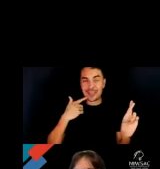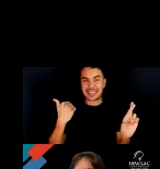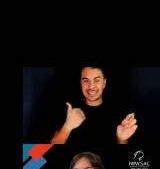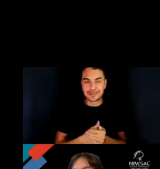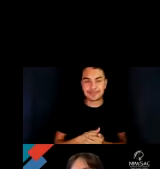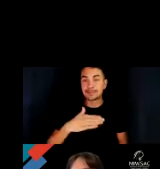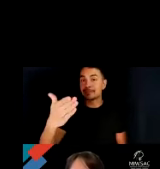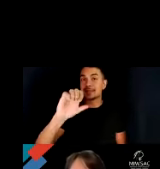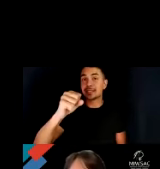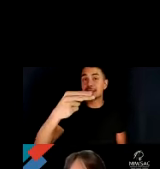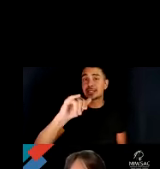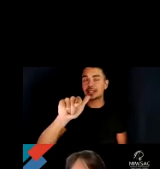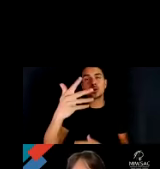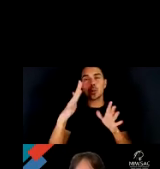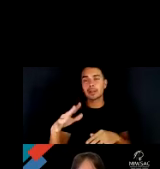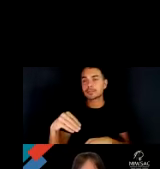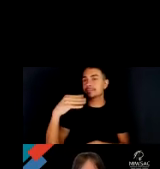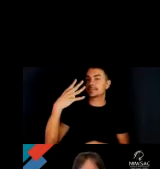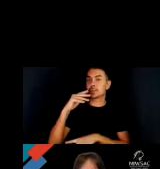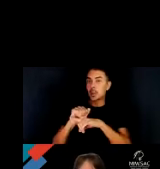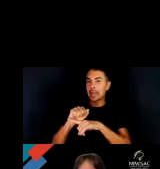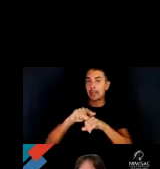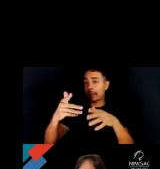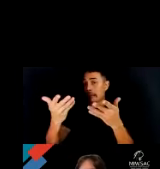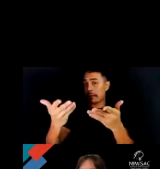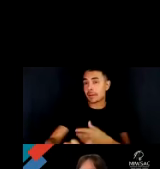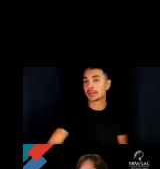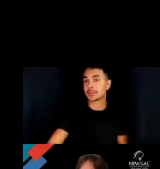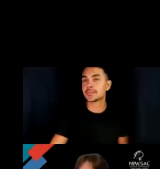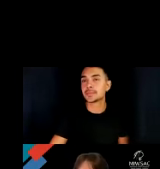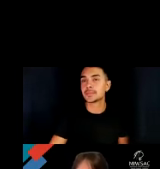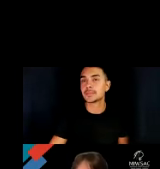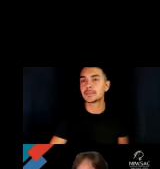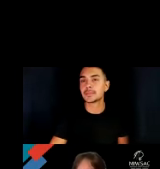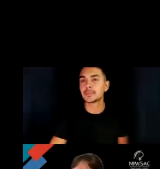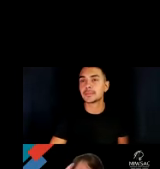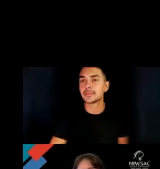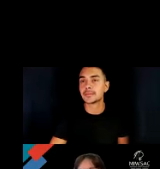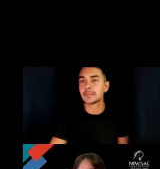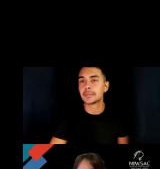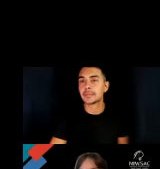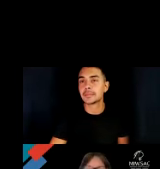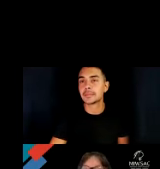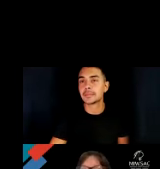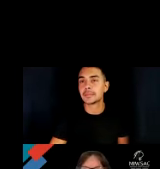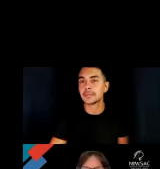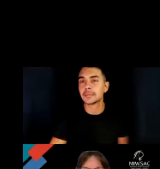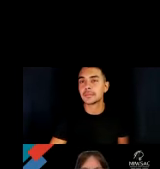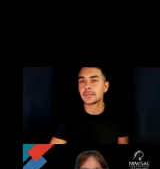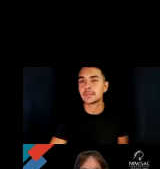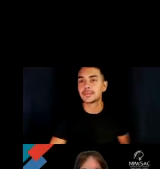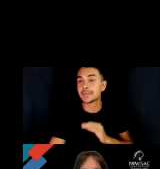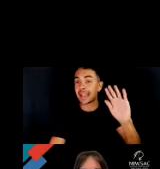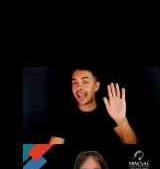to? I know you've already been on training for a while, but. Yeah, thank you, Becky. Good afternoon, everyone. Shayla Boma,